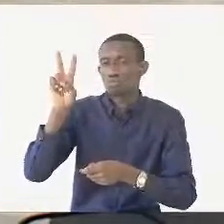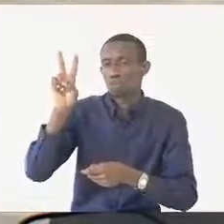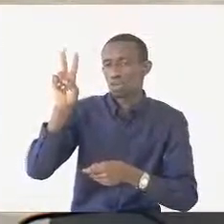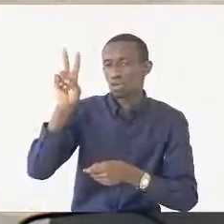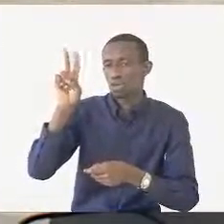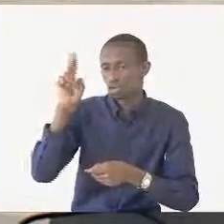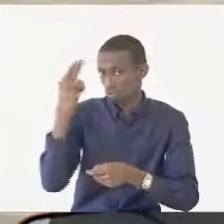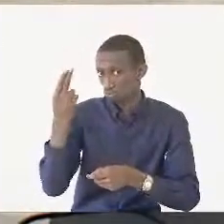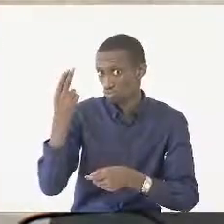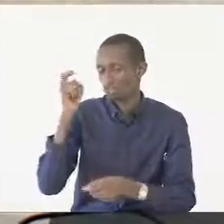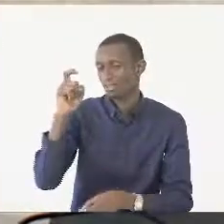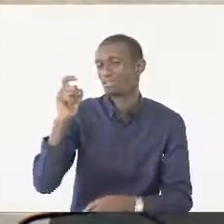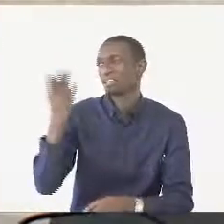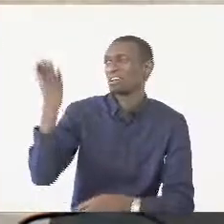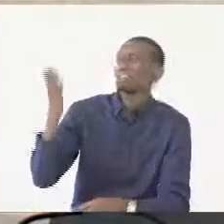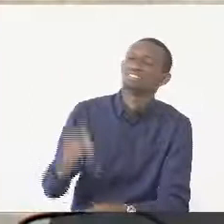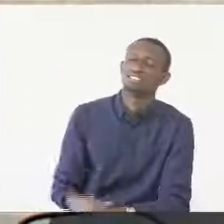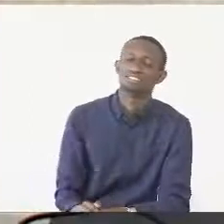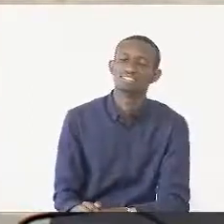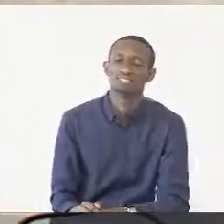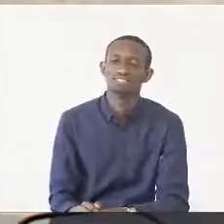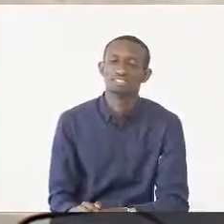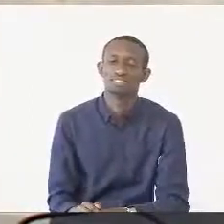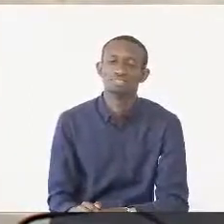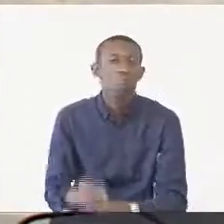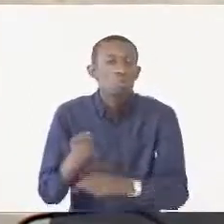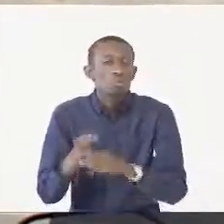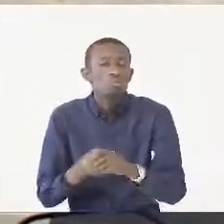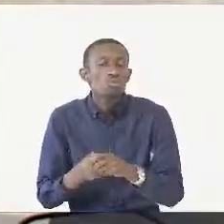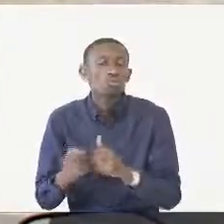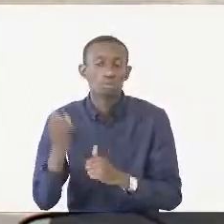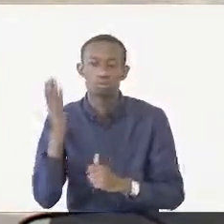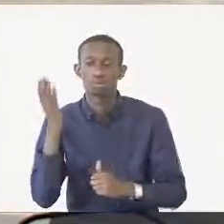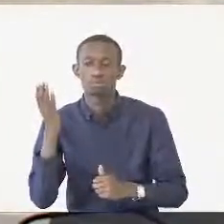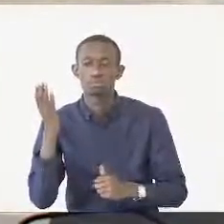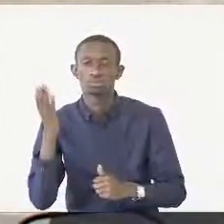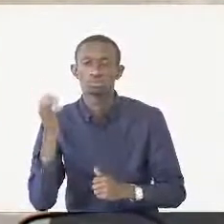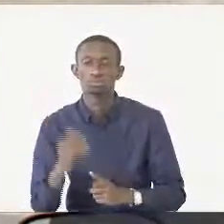V2x. This is what we have. Okay? Then from this